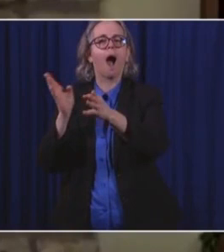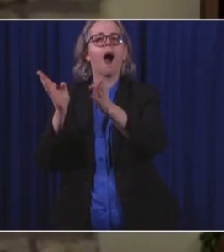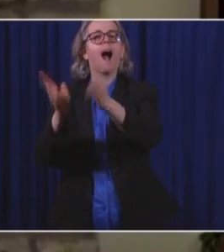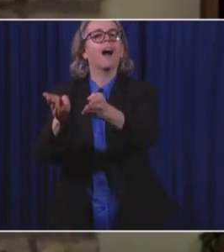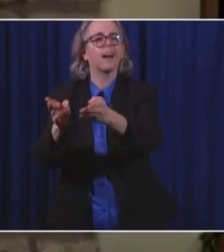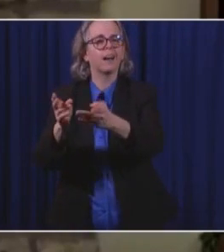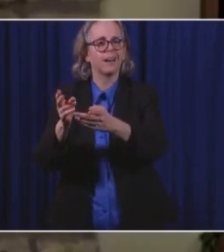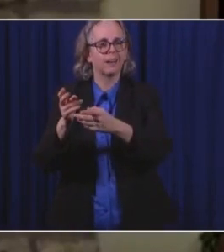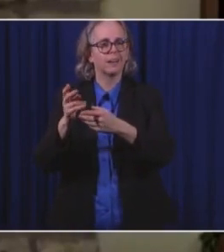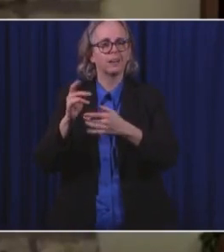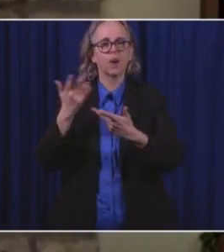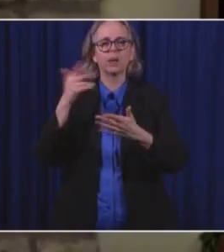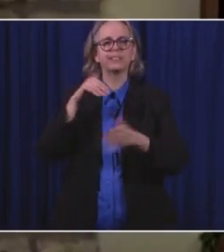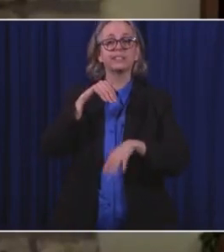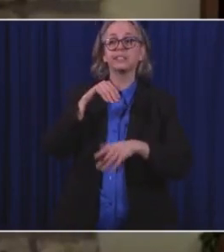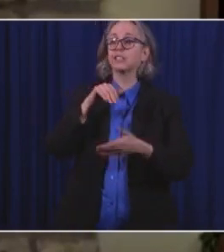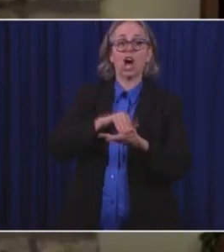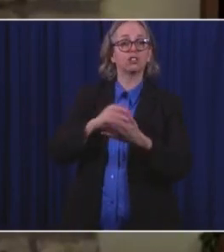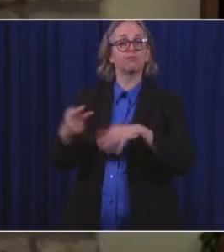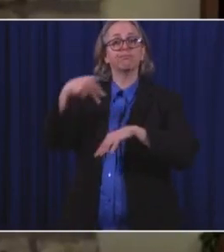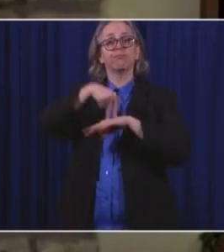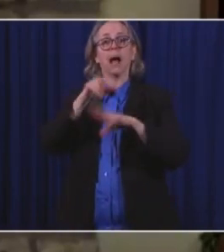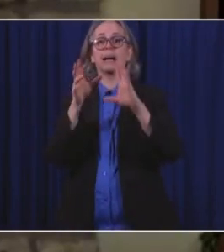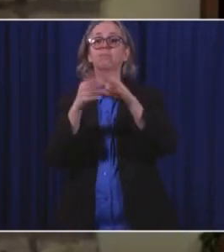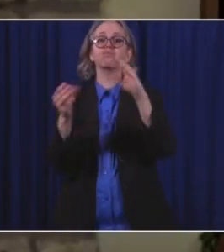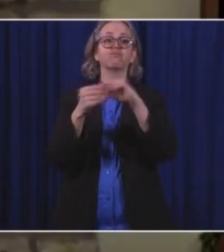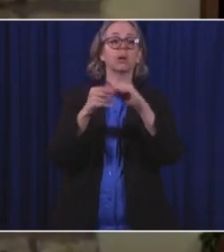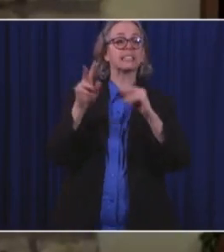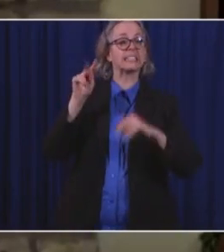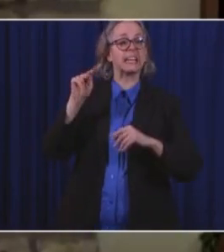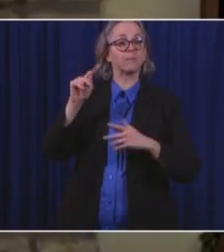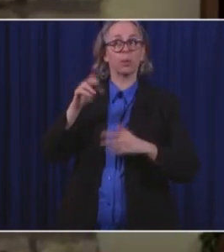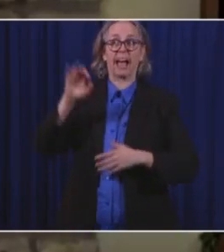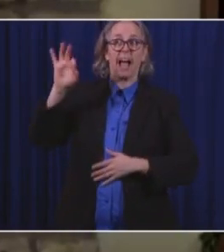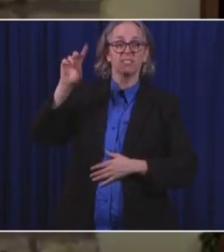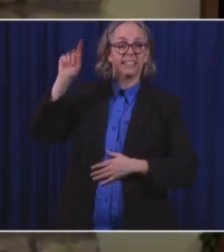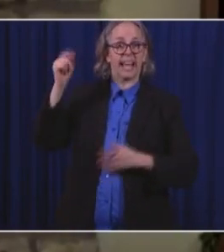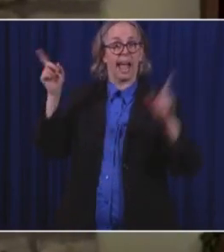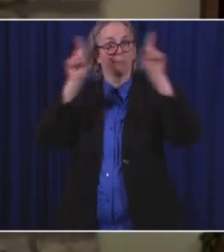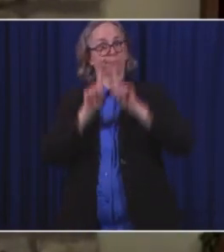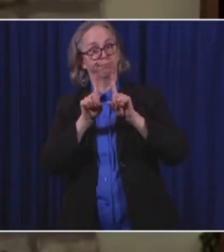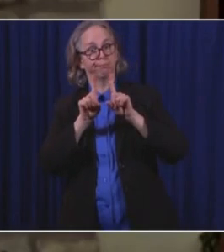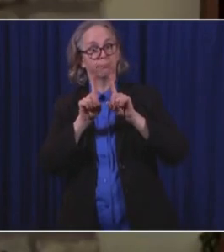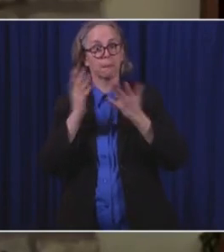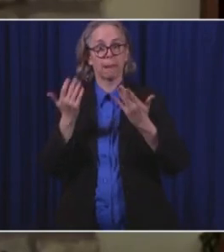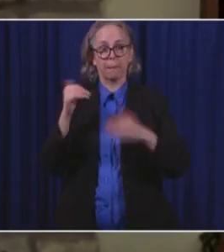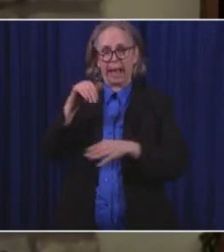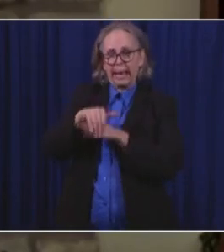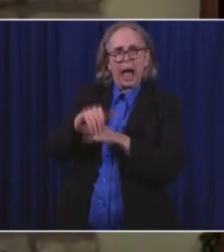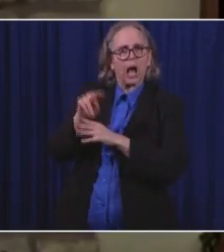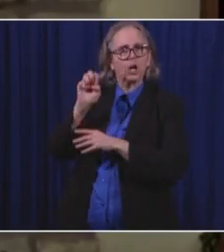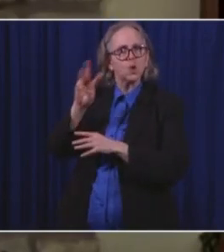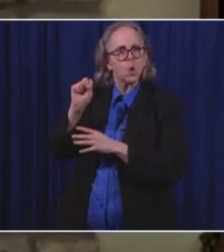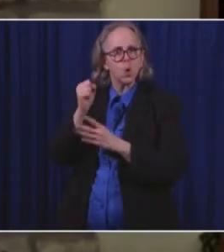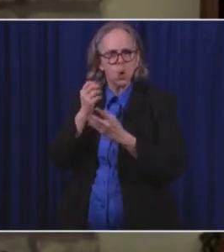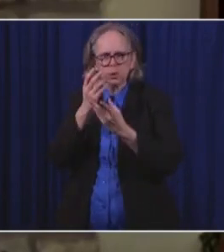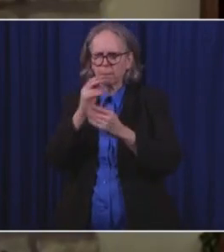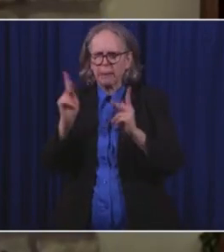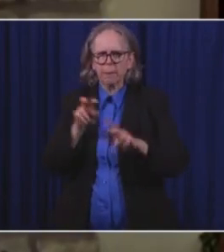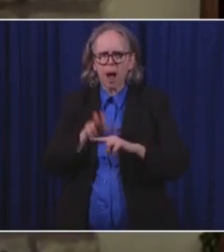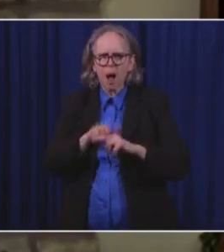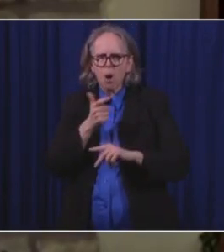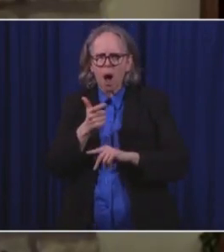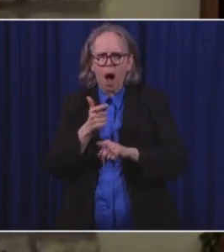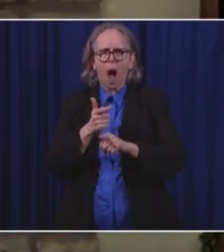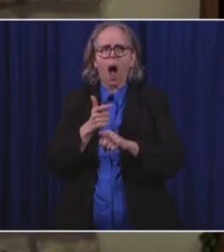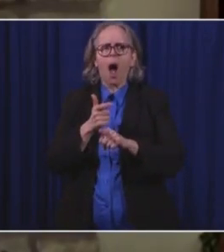they hear what the FDA is doing. The nightly news tonight, what they see in the news tonight when they turn on, or when they pick up